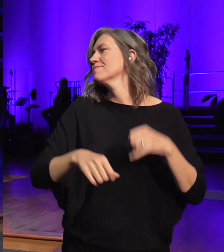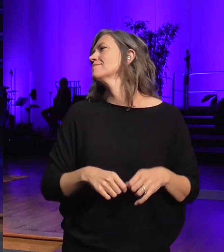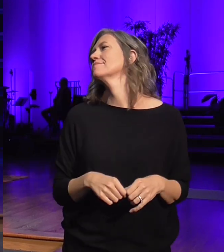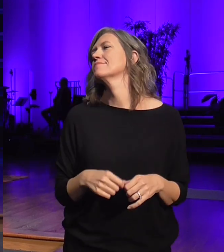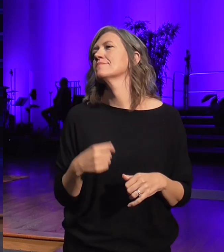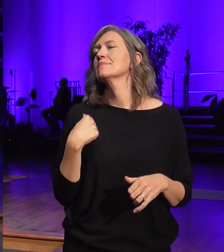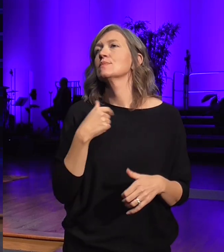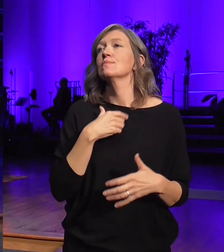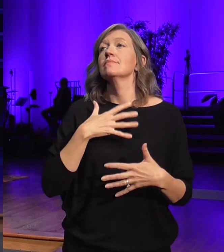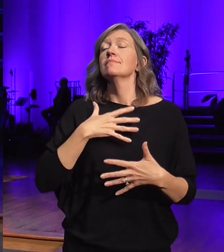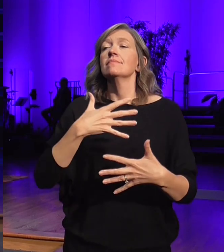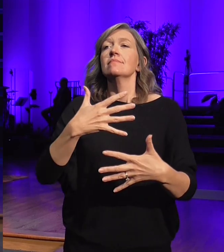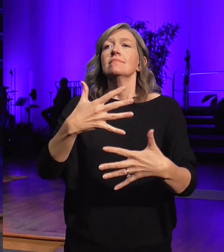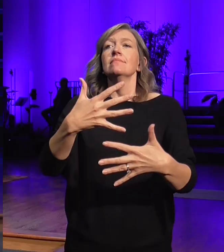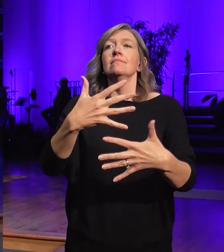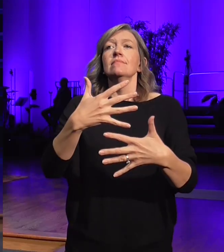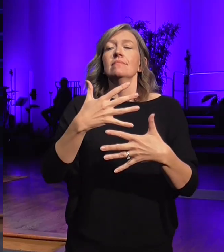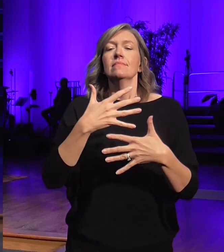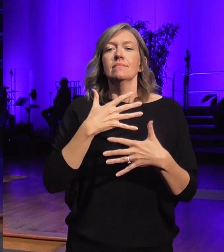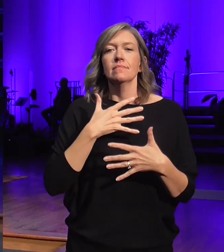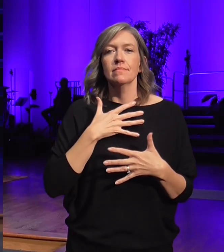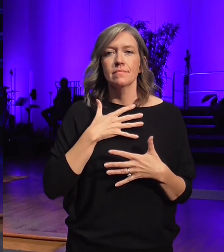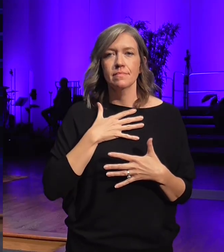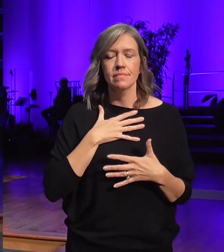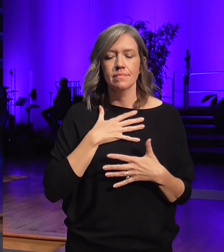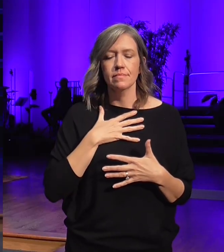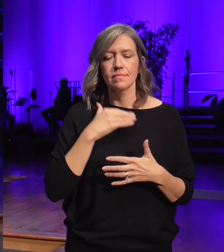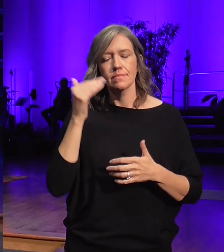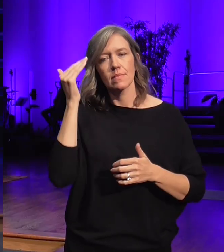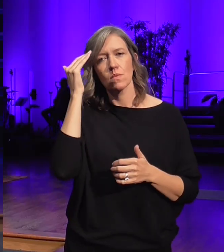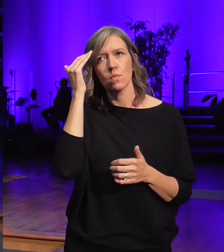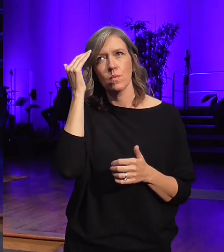the awareness that our prayers are answered now.